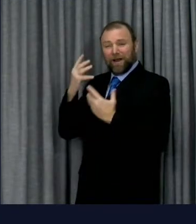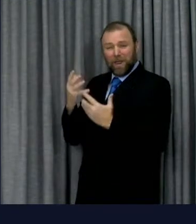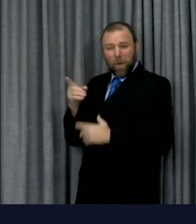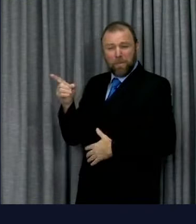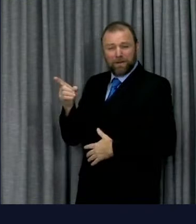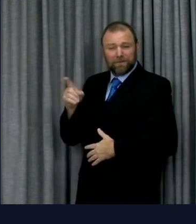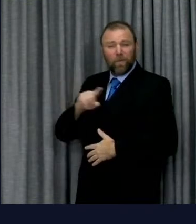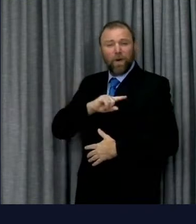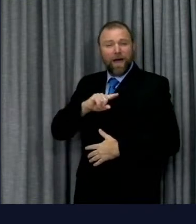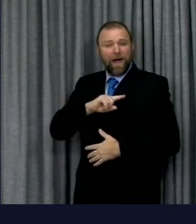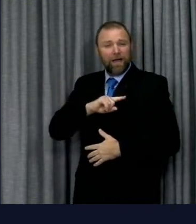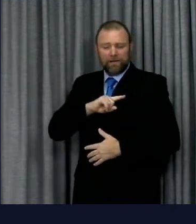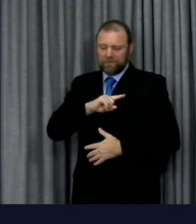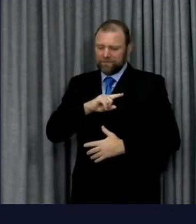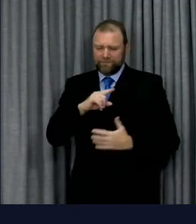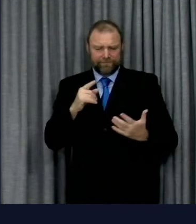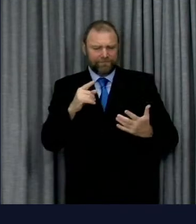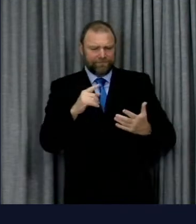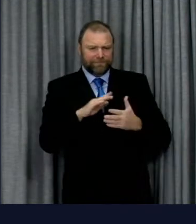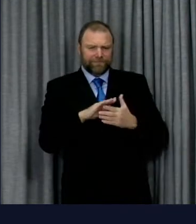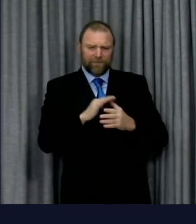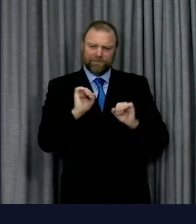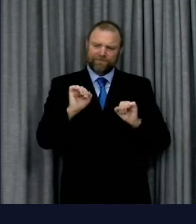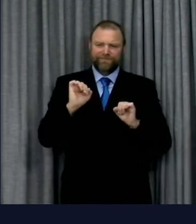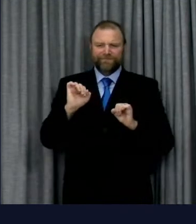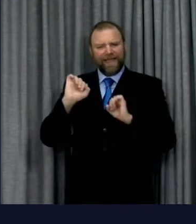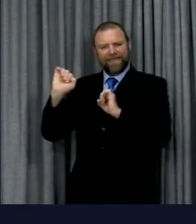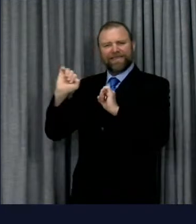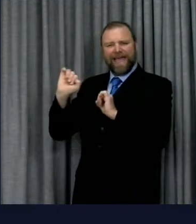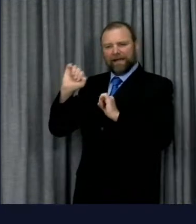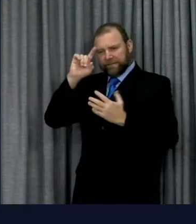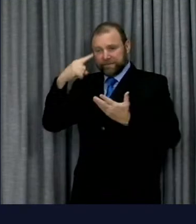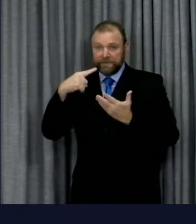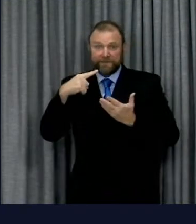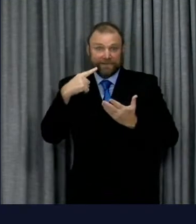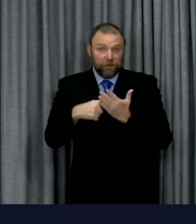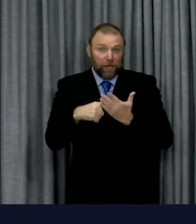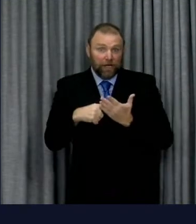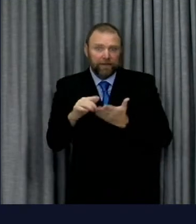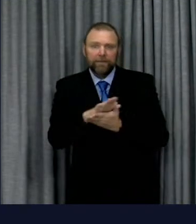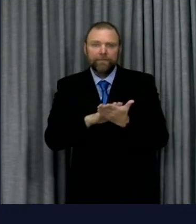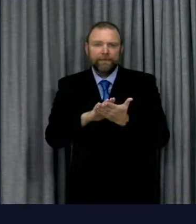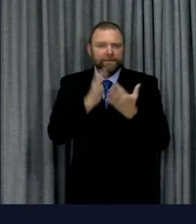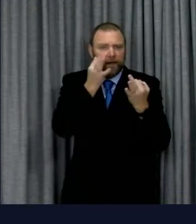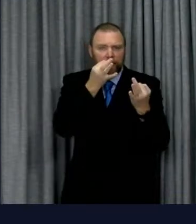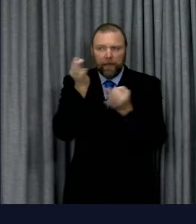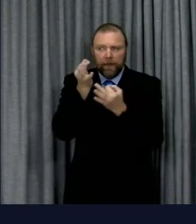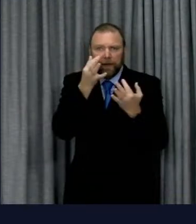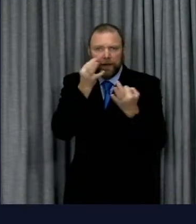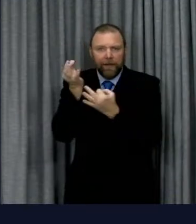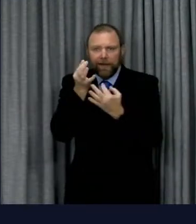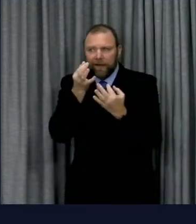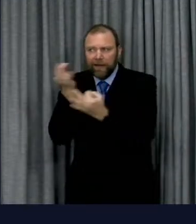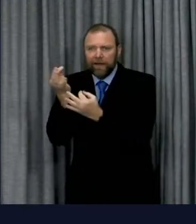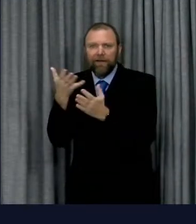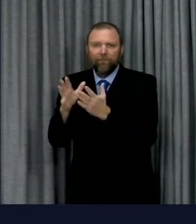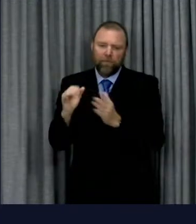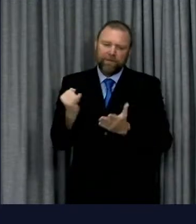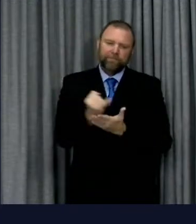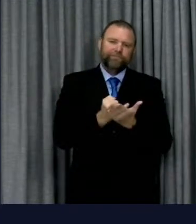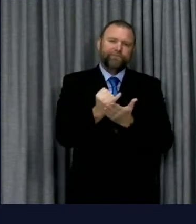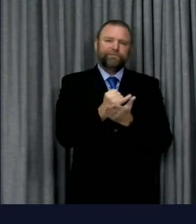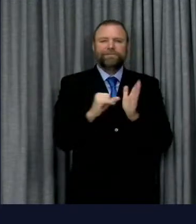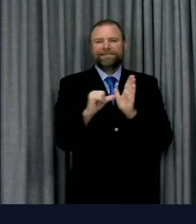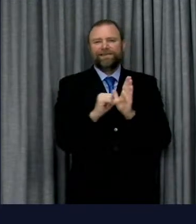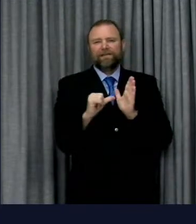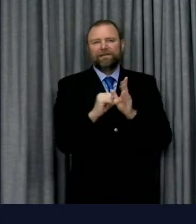seen entirely through the lens of how can we get something else to be reported other than the dire difficulties that the Prime Minister